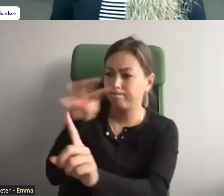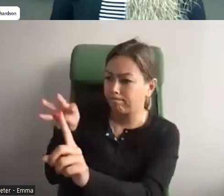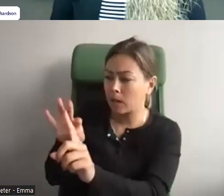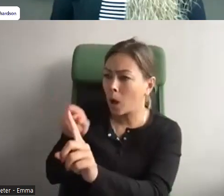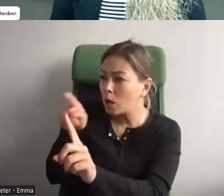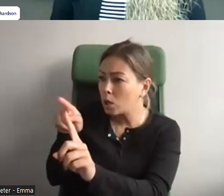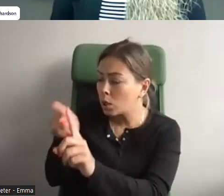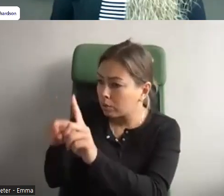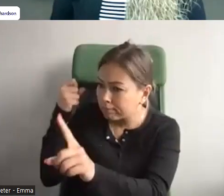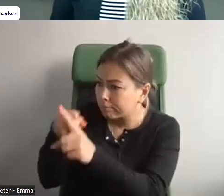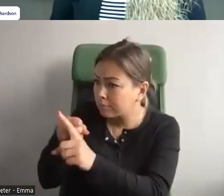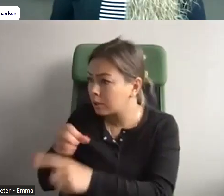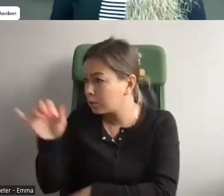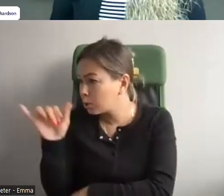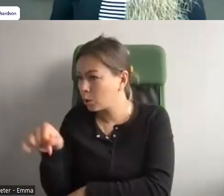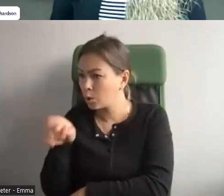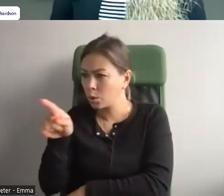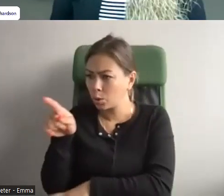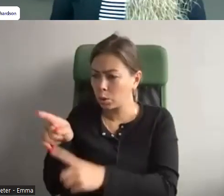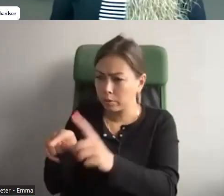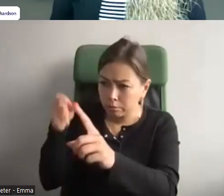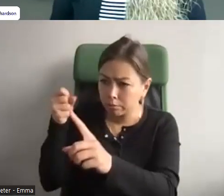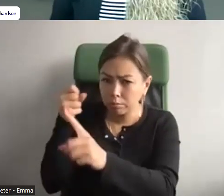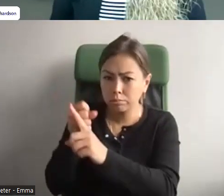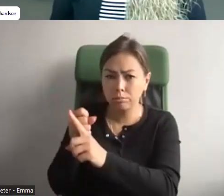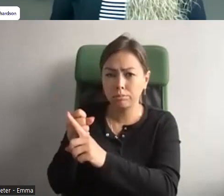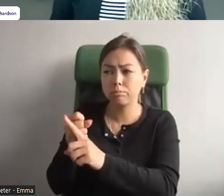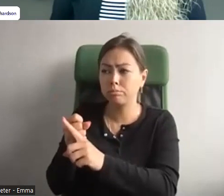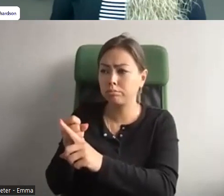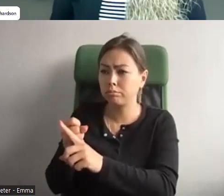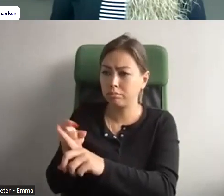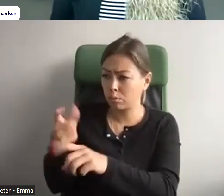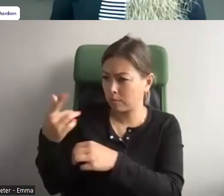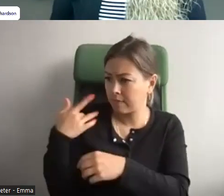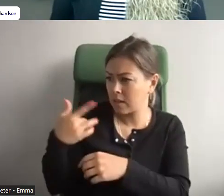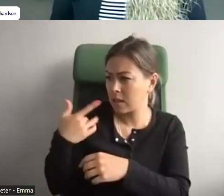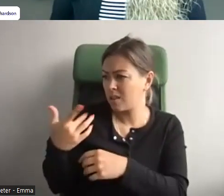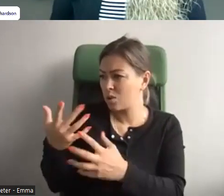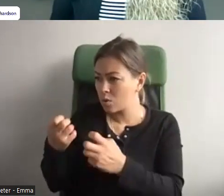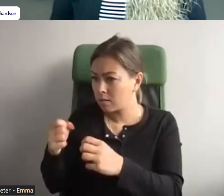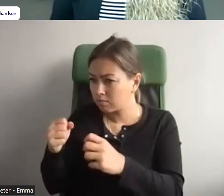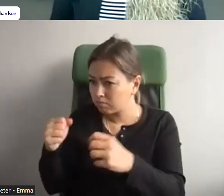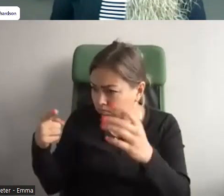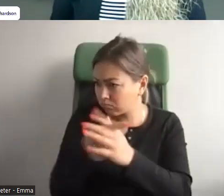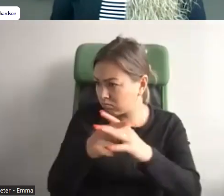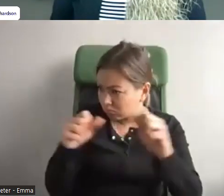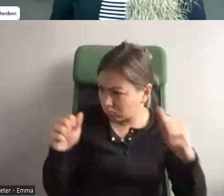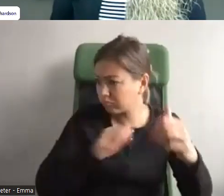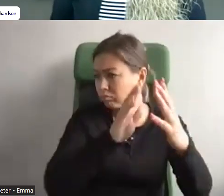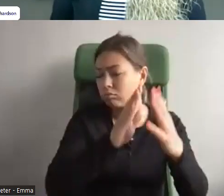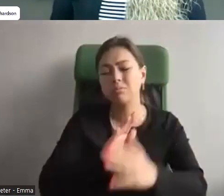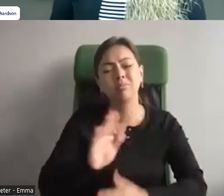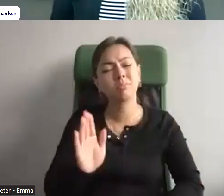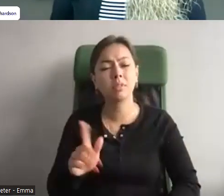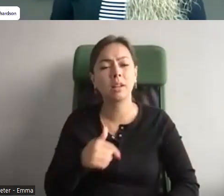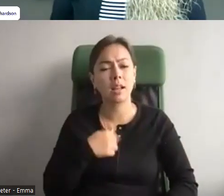affected? You have an axe to grind in Yasmin's analogy. I would do what has been recommended already. I think Jennifer